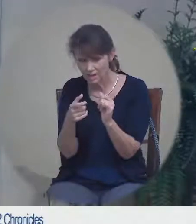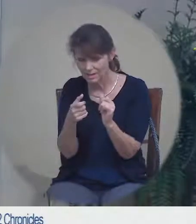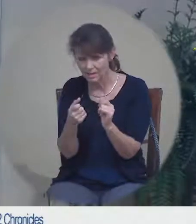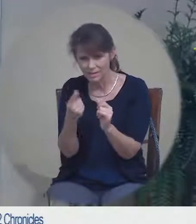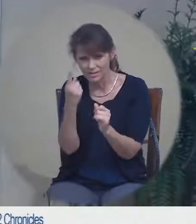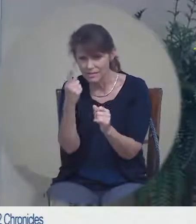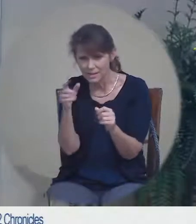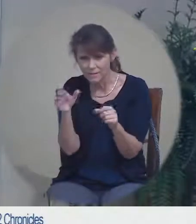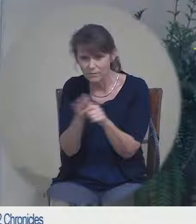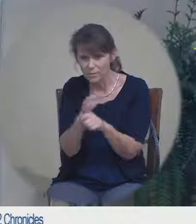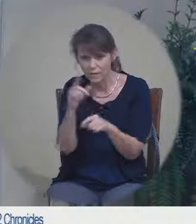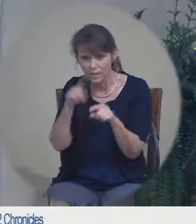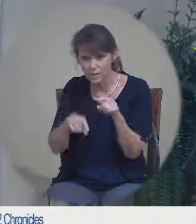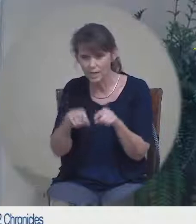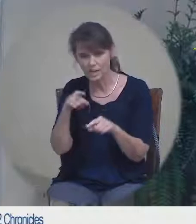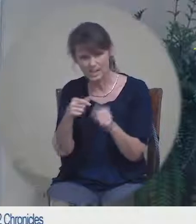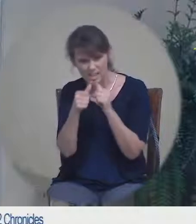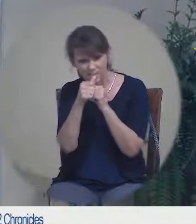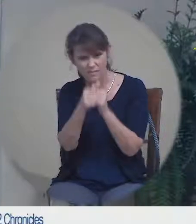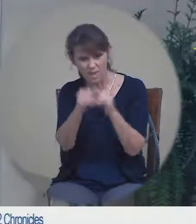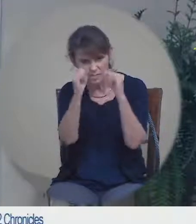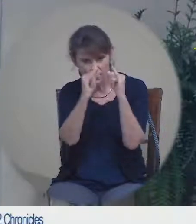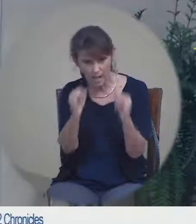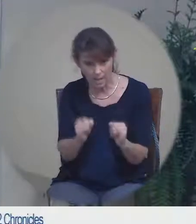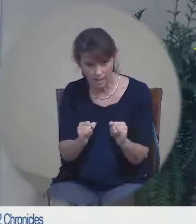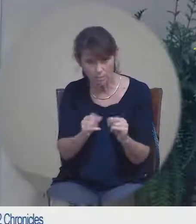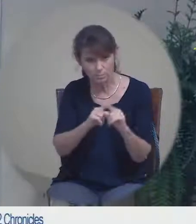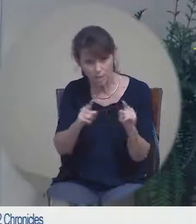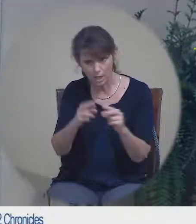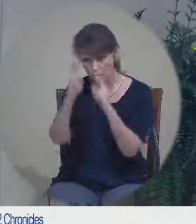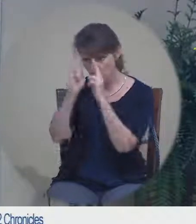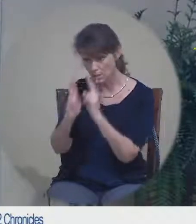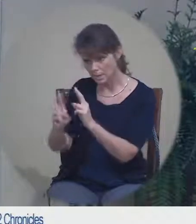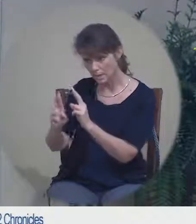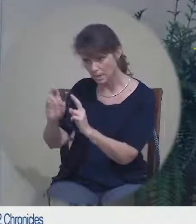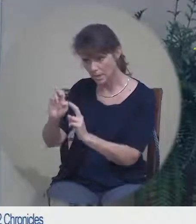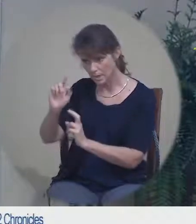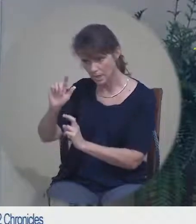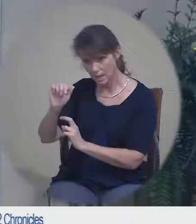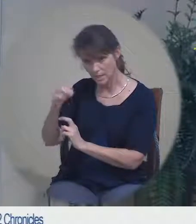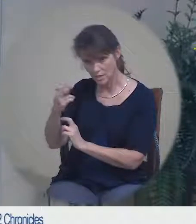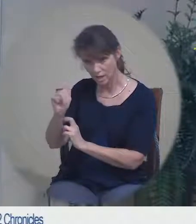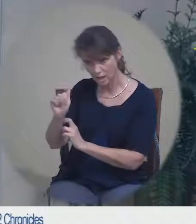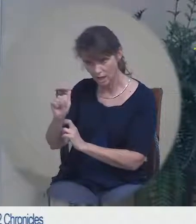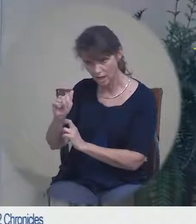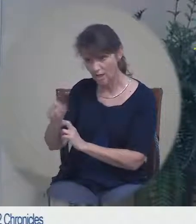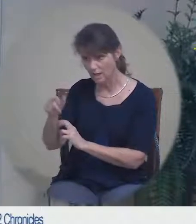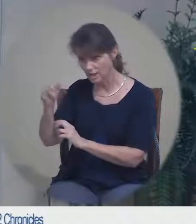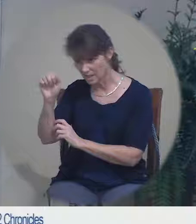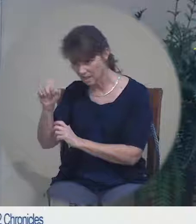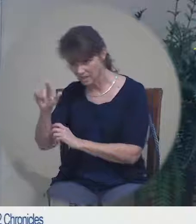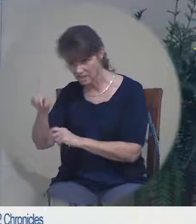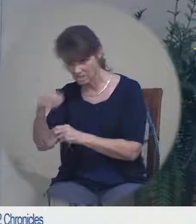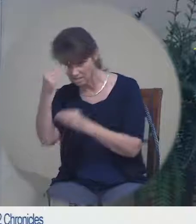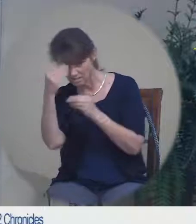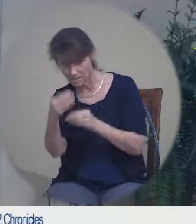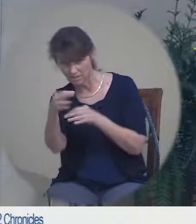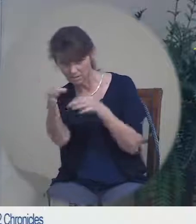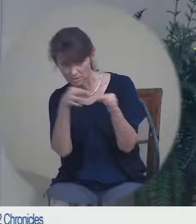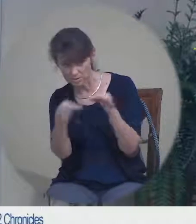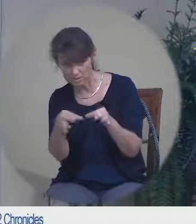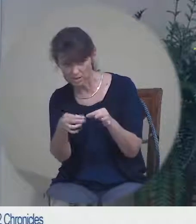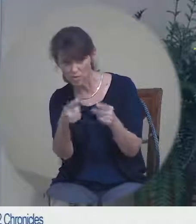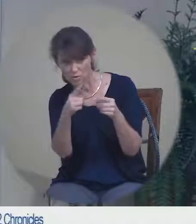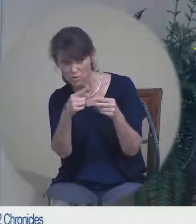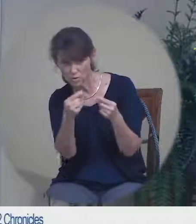in an idolatrous religion, but he seems to have a great deal of regard for Elisha. But when Elisha gives him instruction, he doesn't follow through with it.